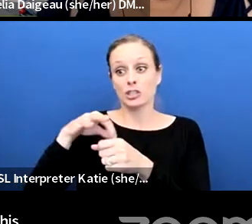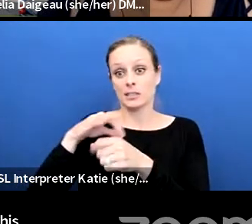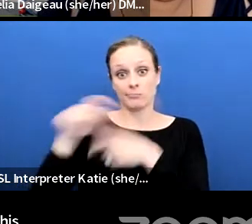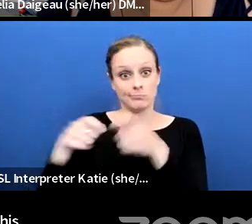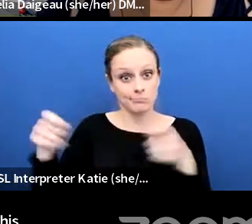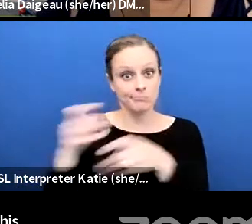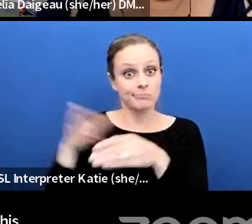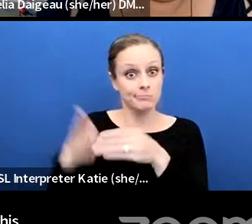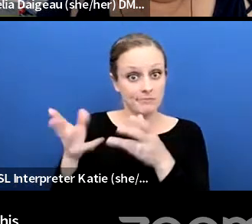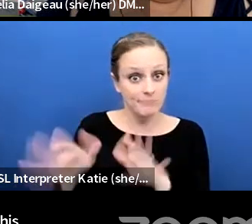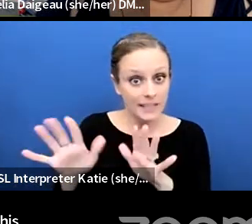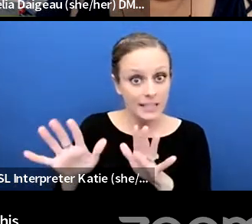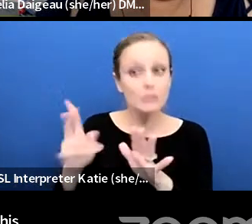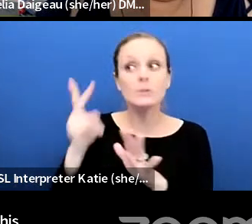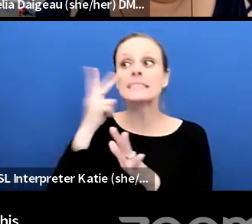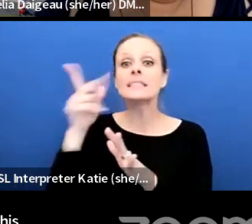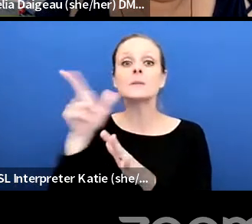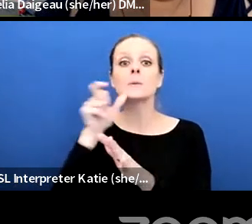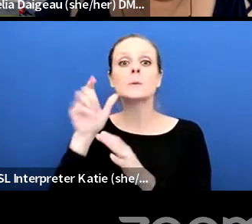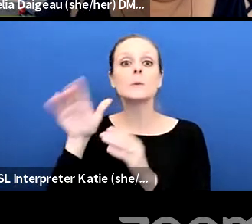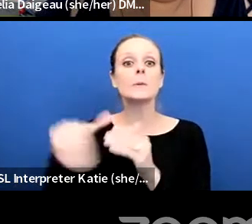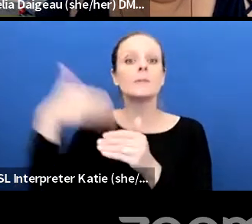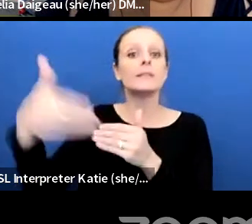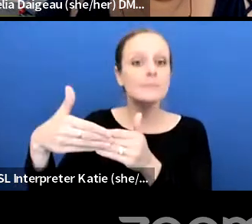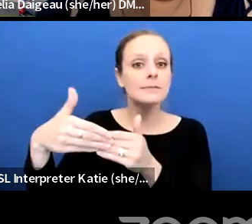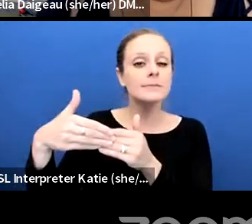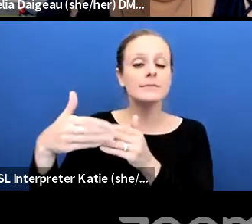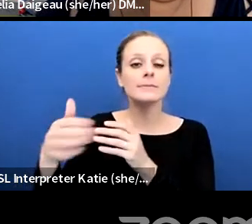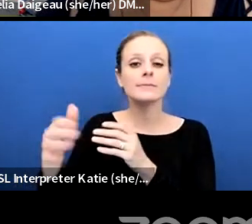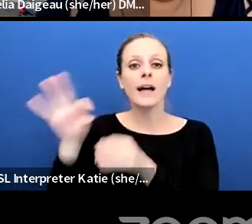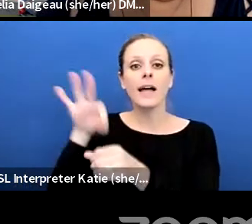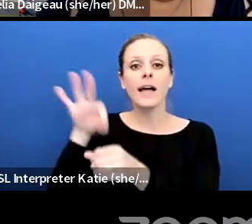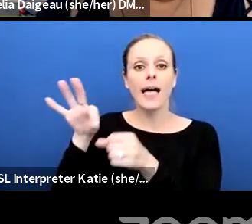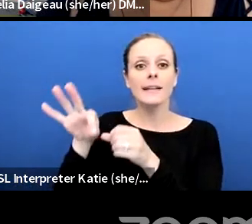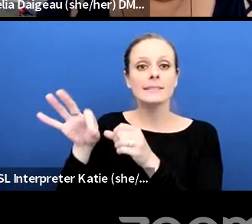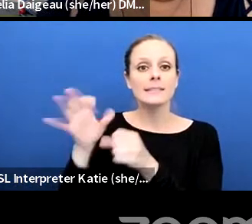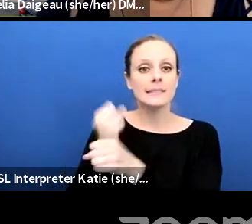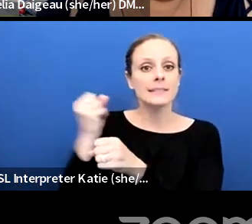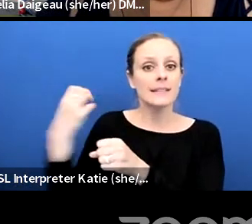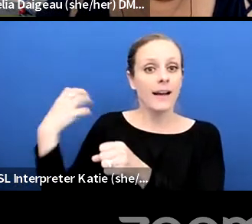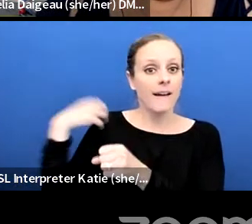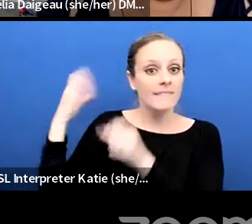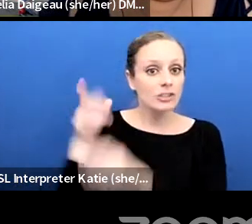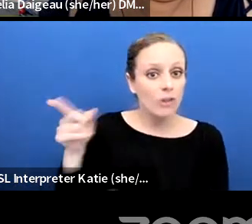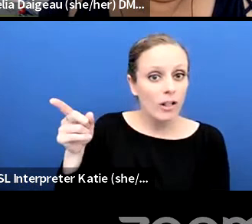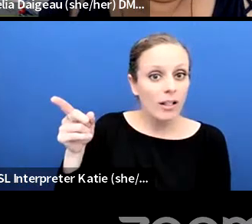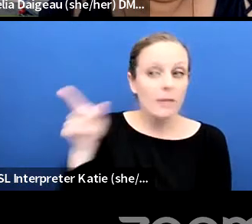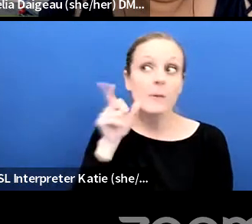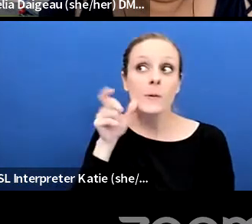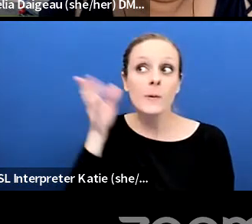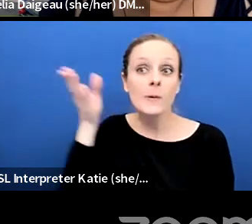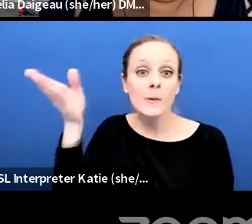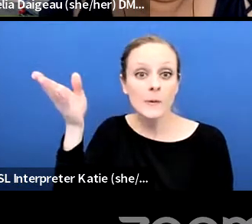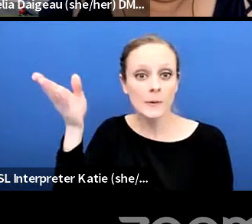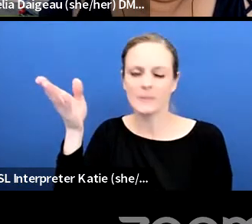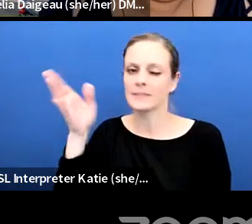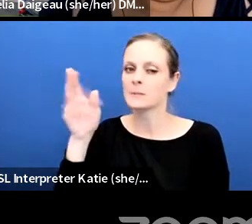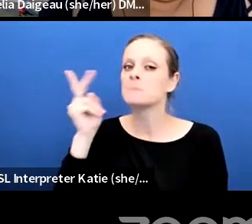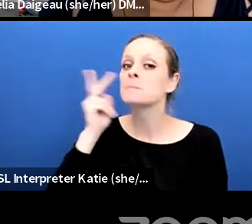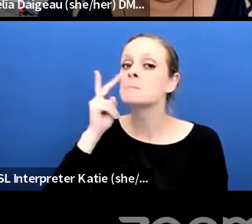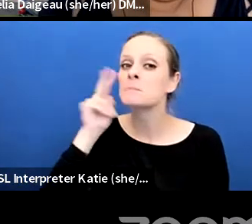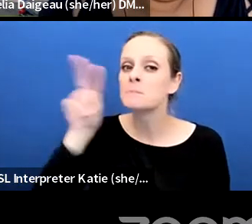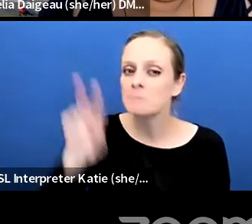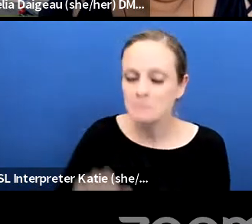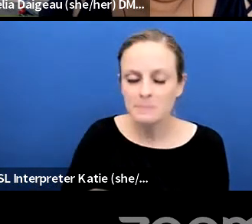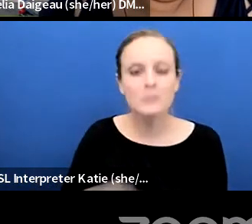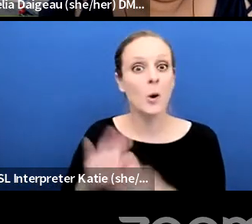our new elected officials are. So and that's going to be leading on to my next question, is from your